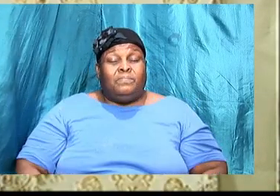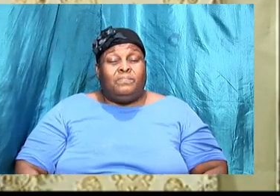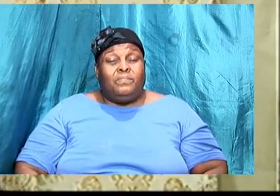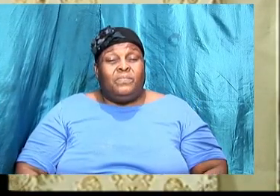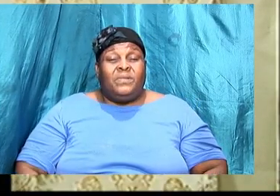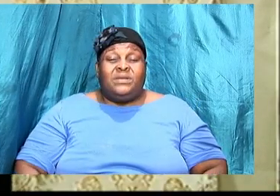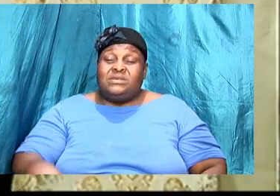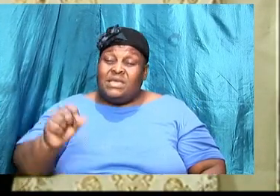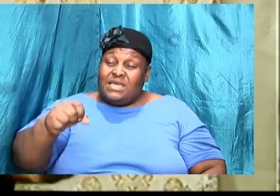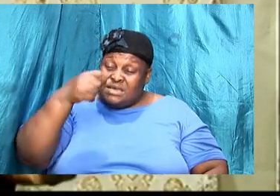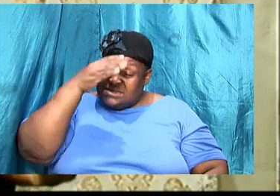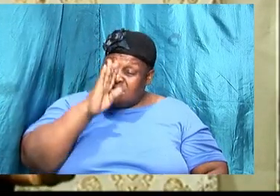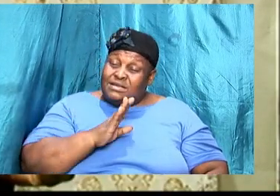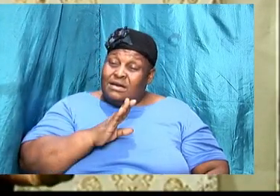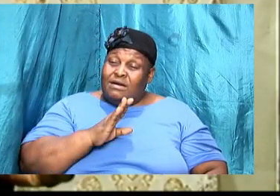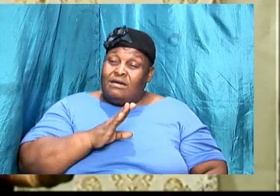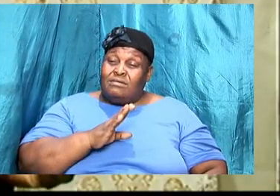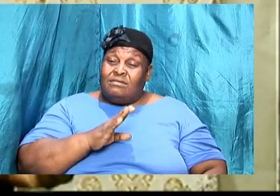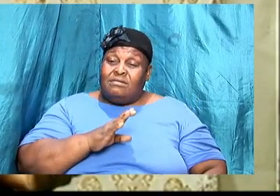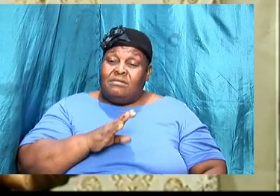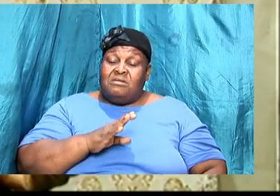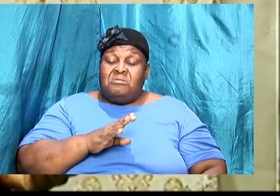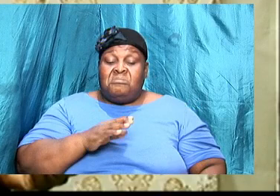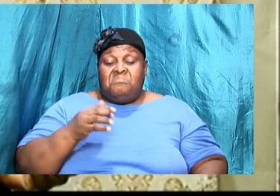and say yes God may have this thing in the bank now